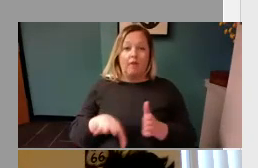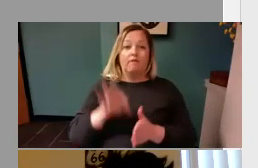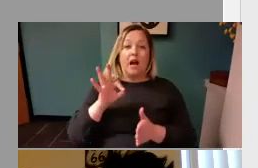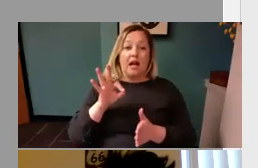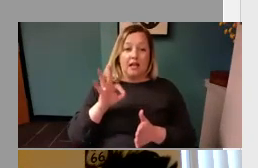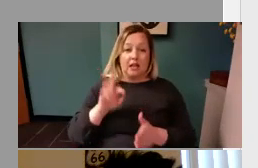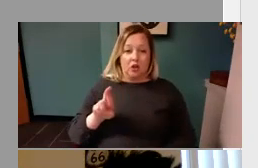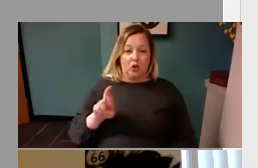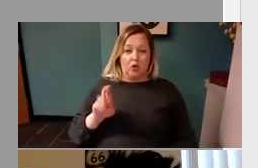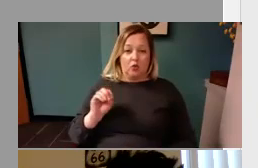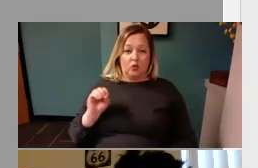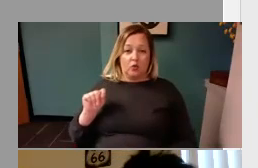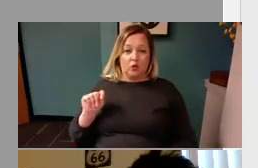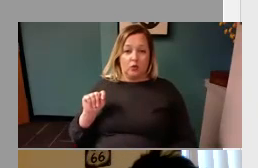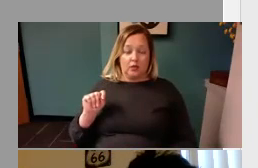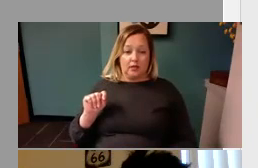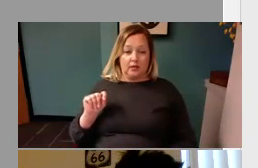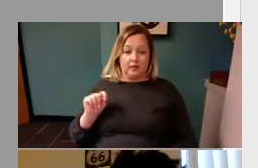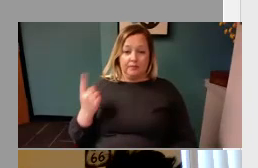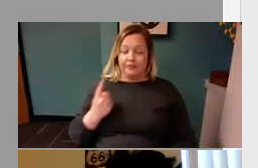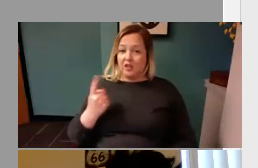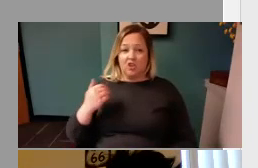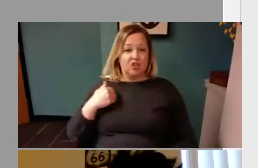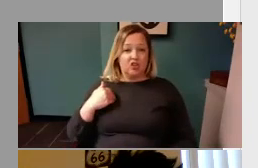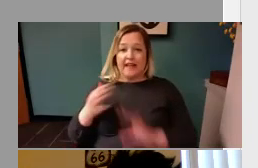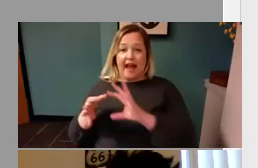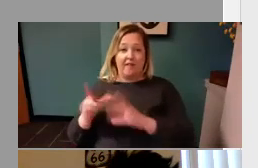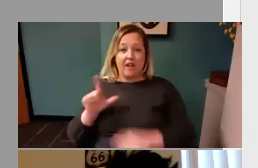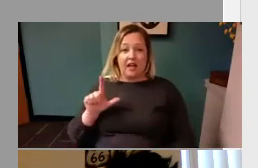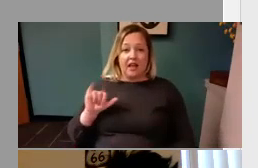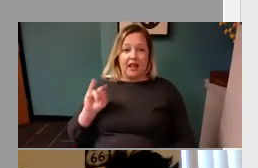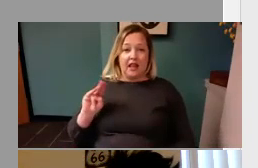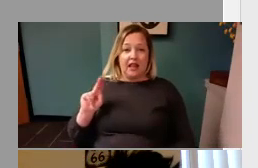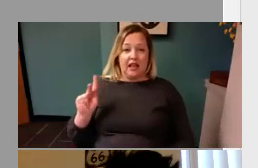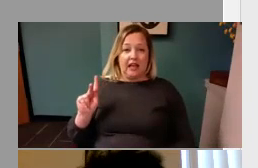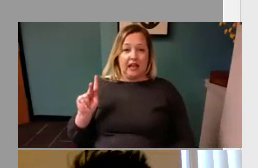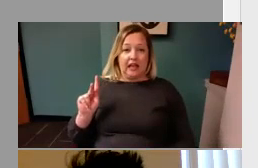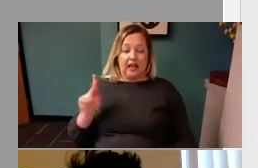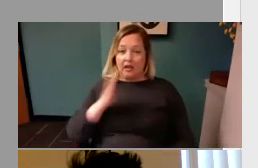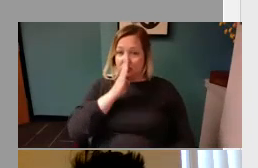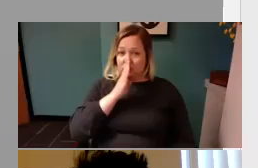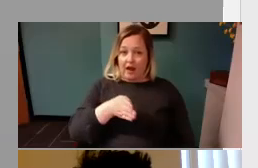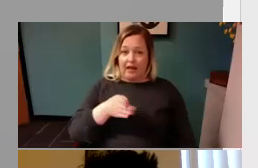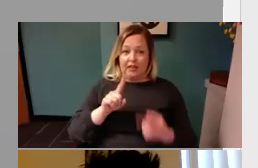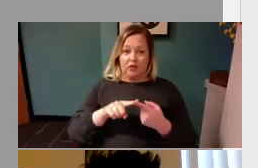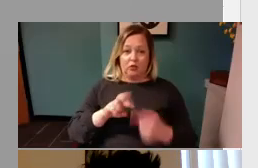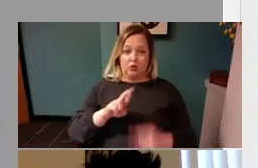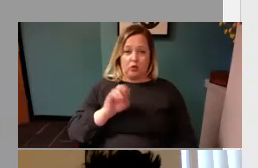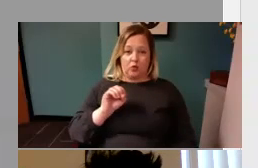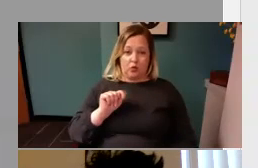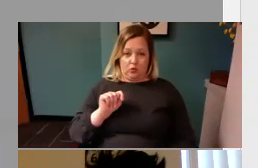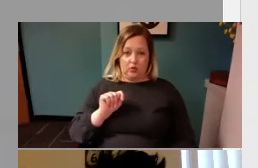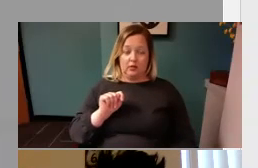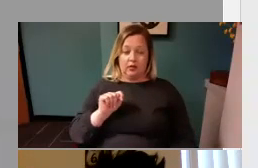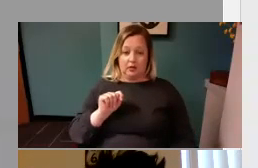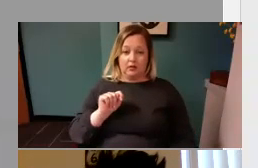just checking, by just having a link directly to the root node. And then we can say that, okay, I'm trying to connect these two